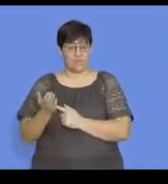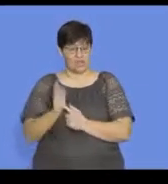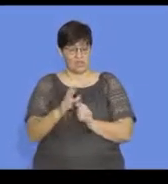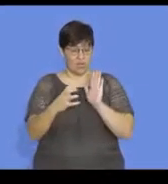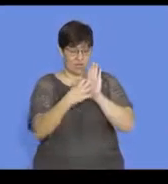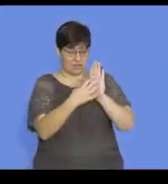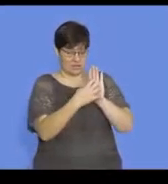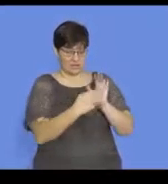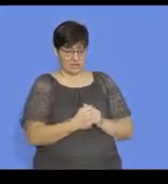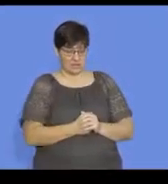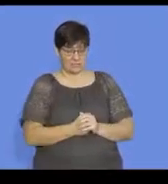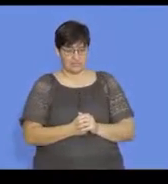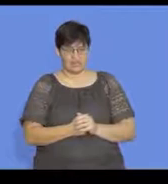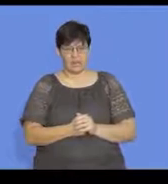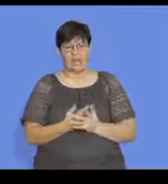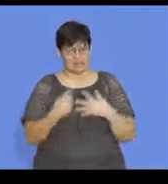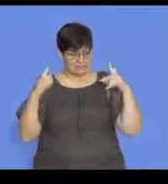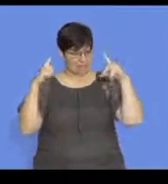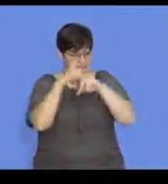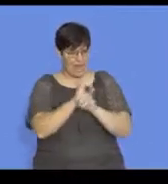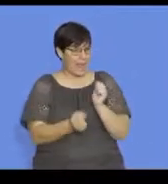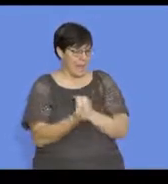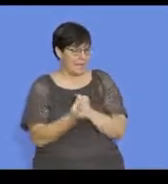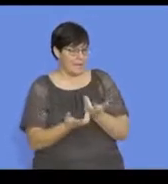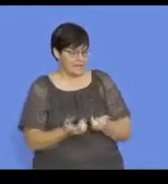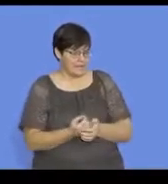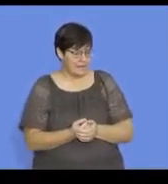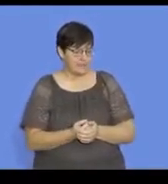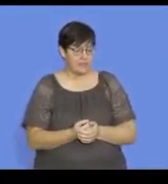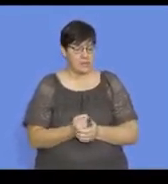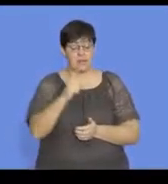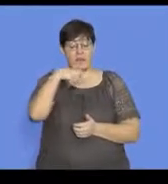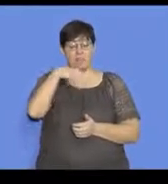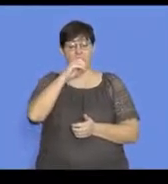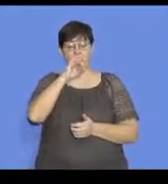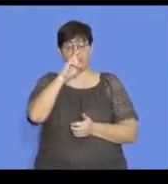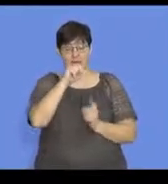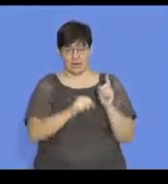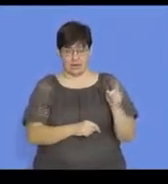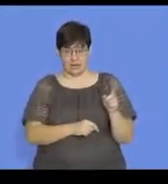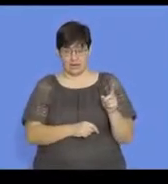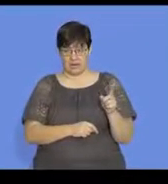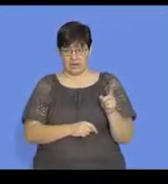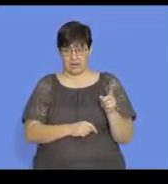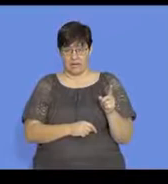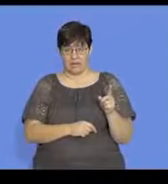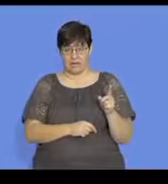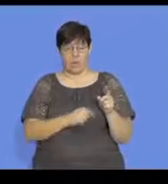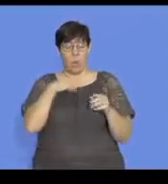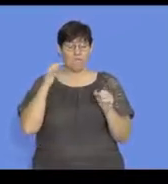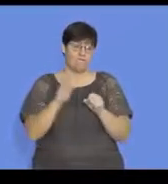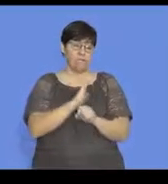quite intricate how it happens. The pollen you don't need to know the whole process.